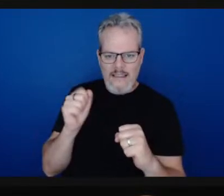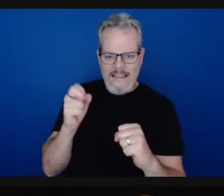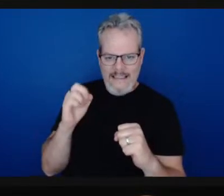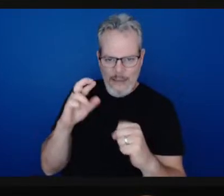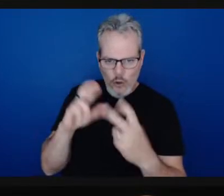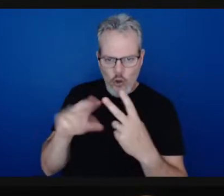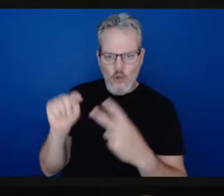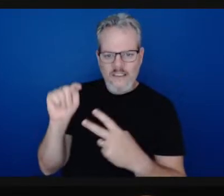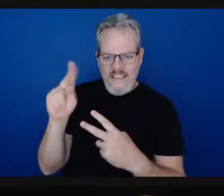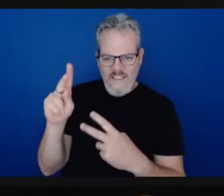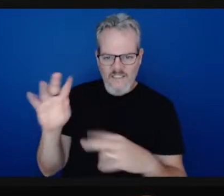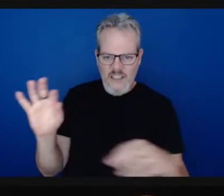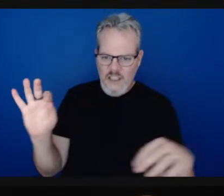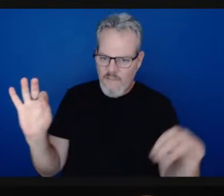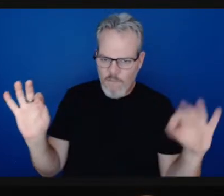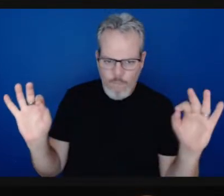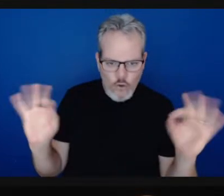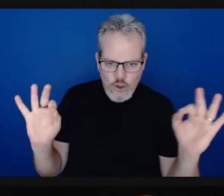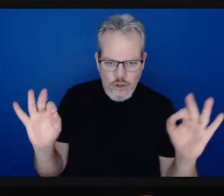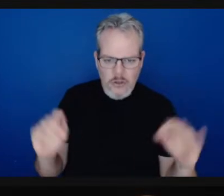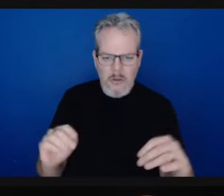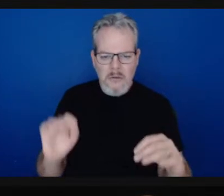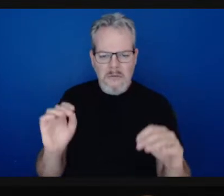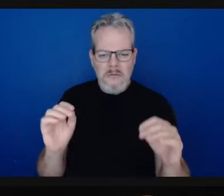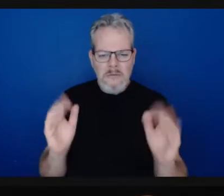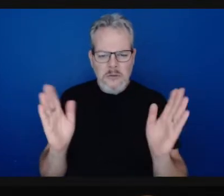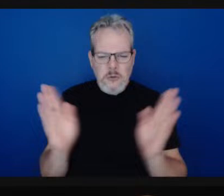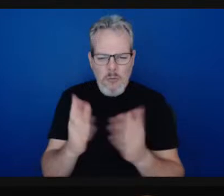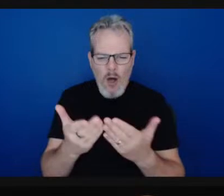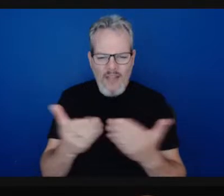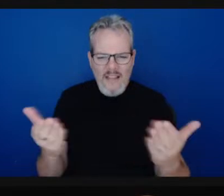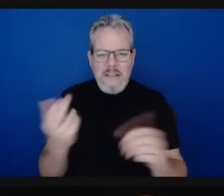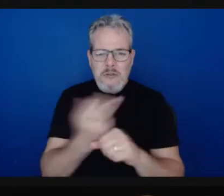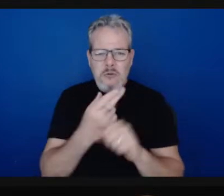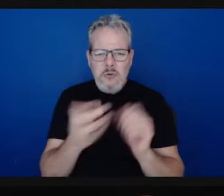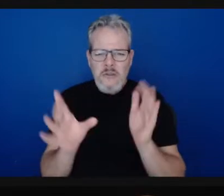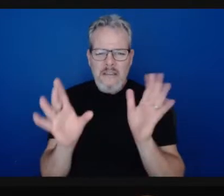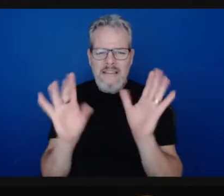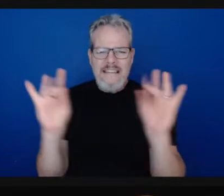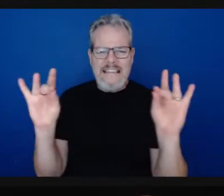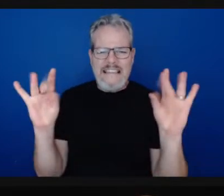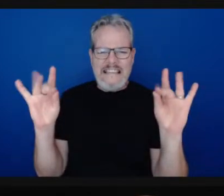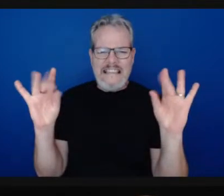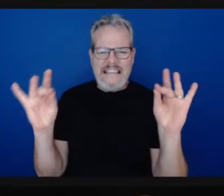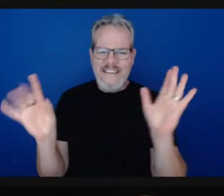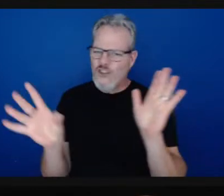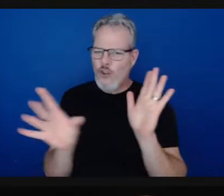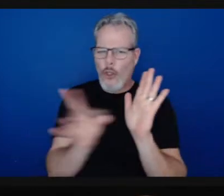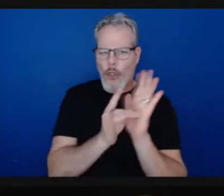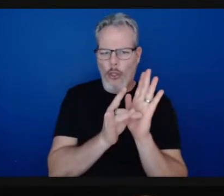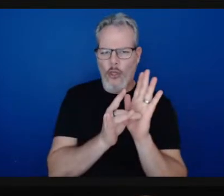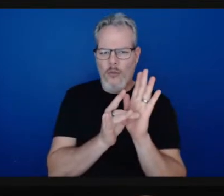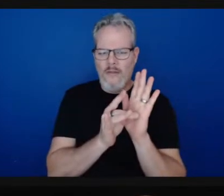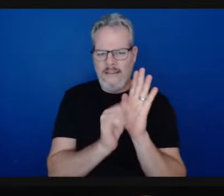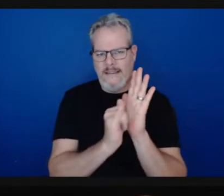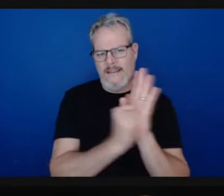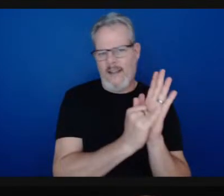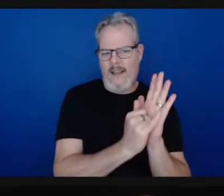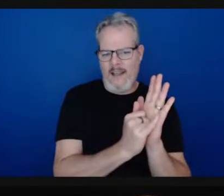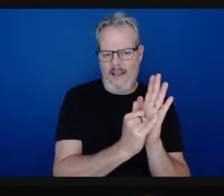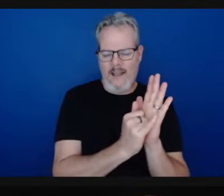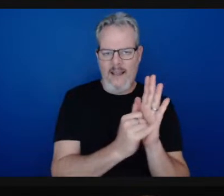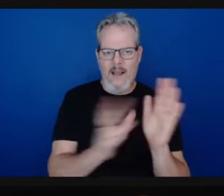Small objects, it says you could use museum putty or wax, right, to just attach things so they're not rocking during a big shaking. Latches